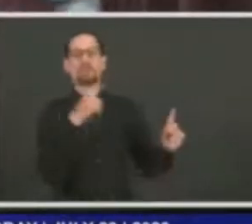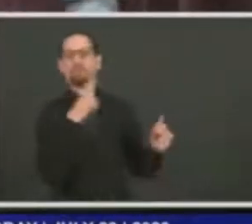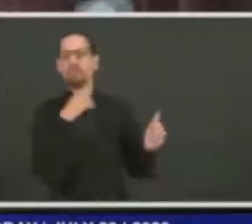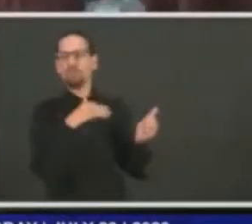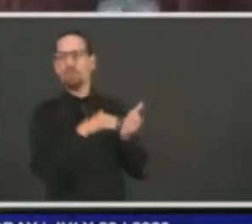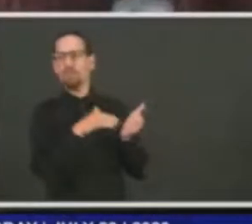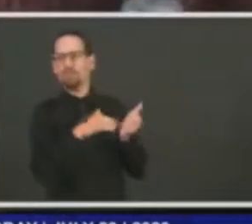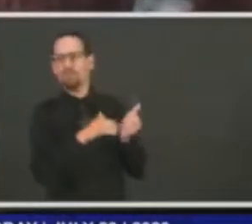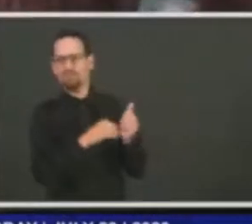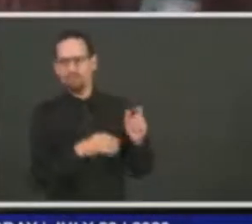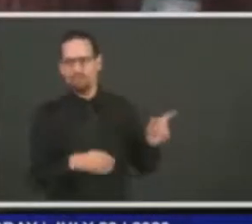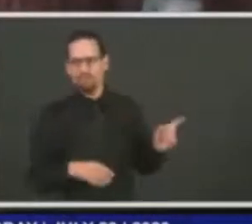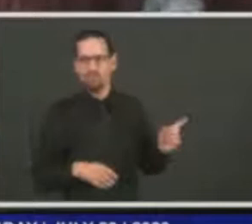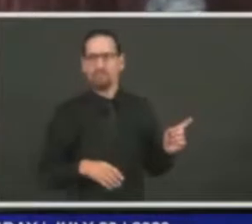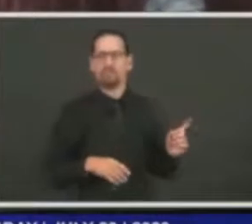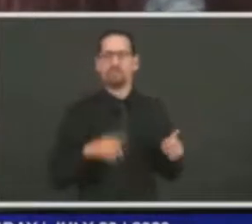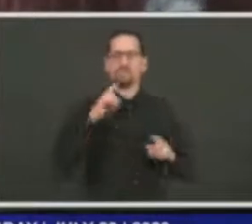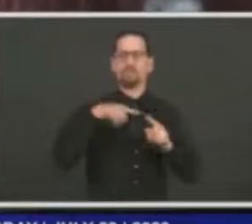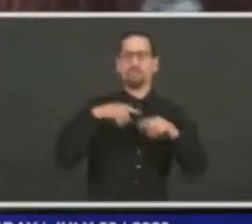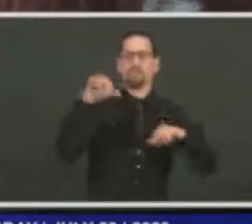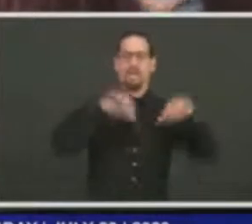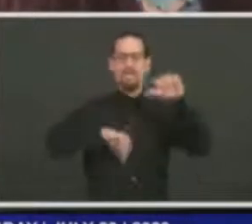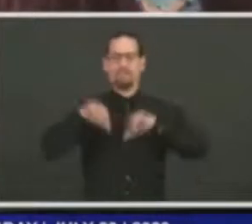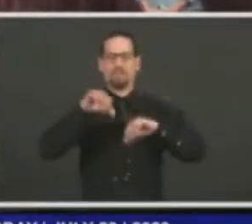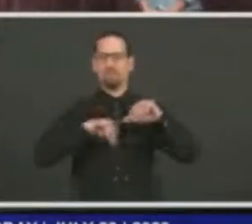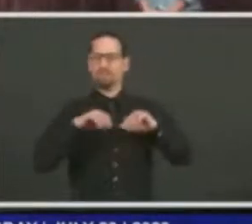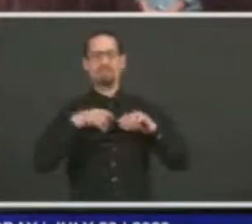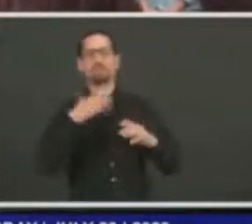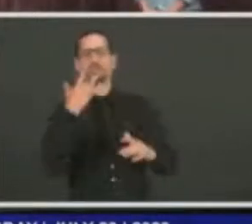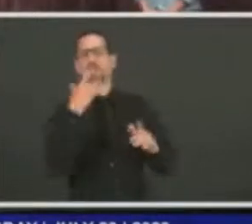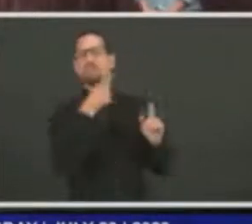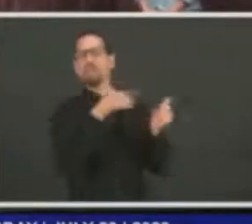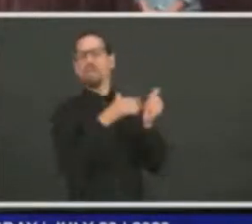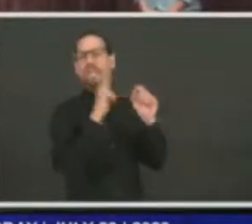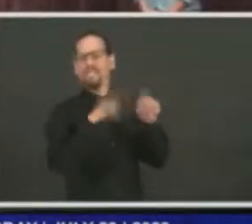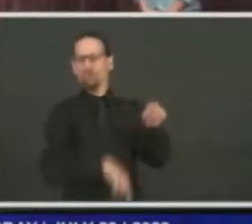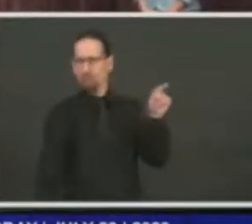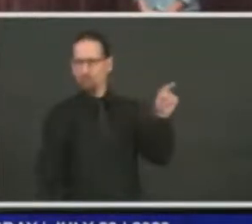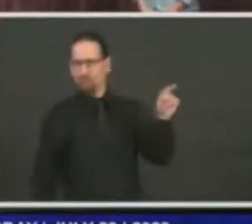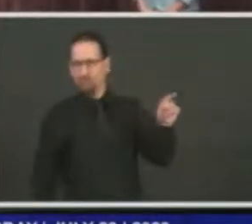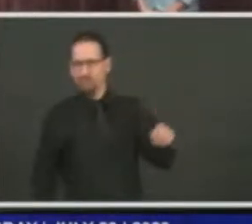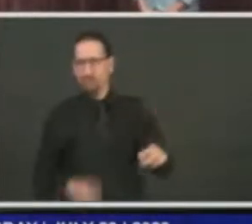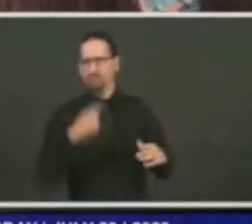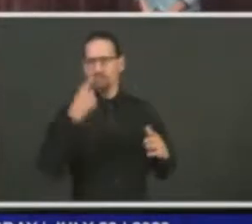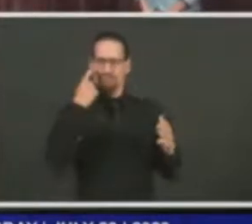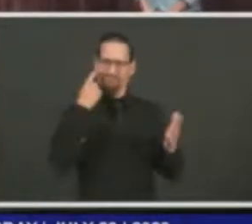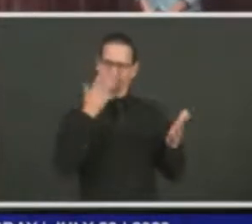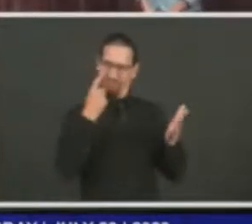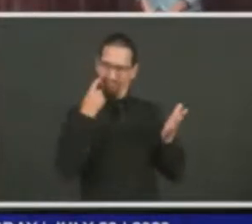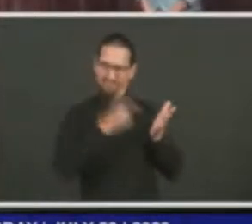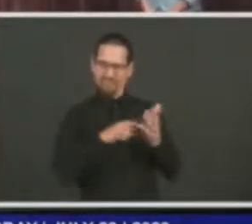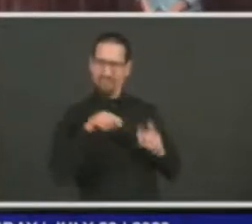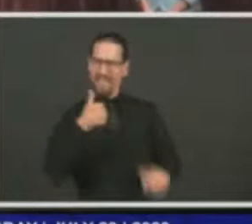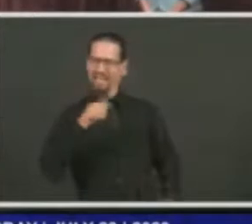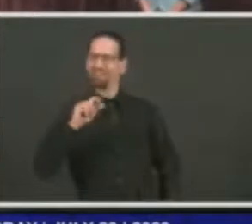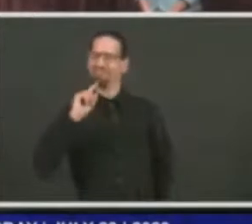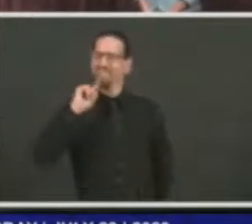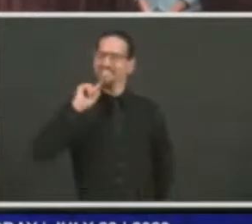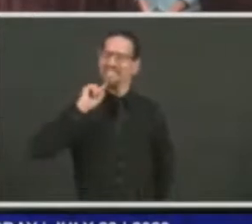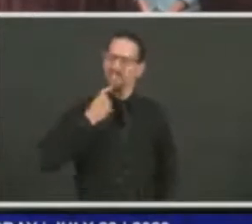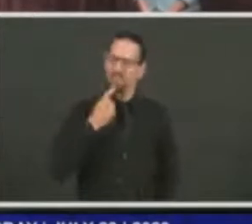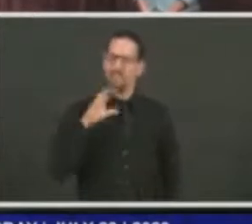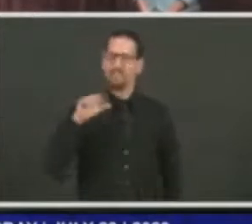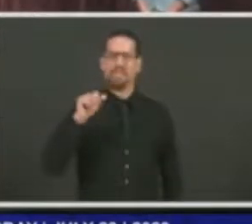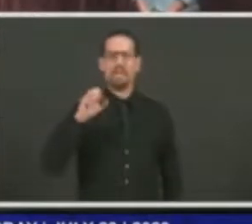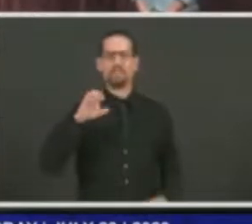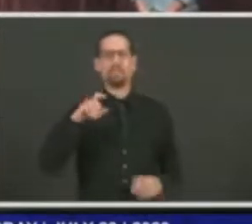question on the science, are we seeing any trends where severe cases, maybe folks on ventilators, deaths, I